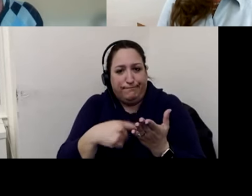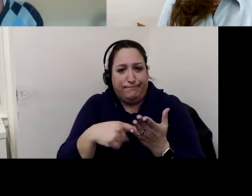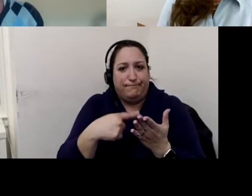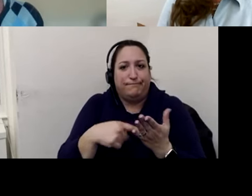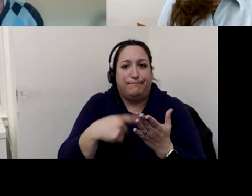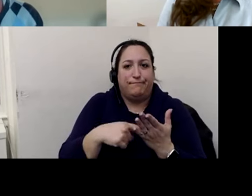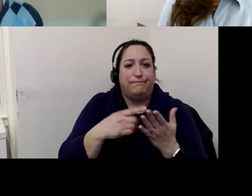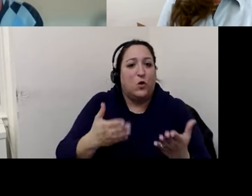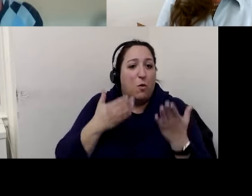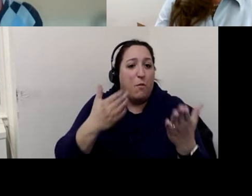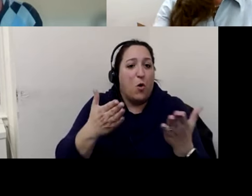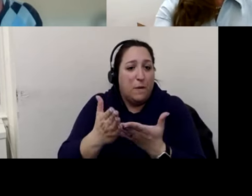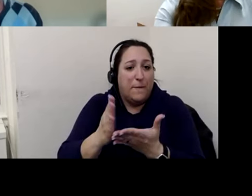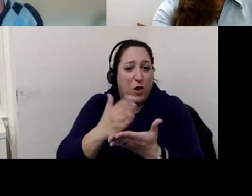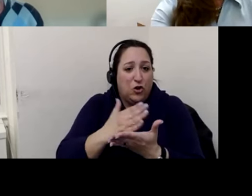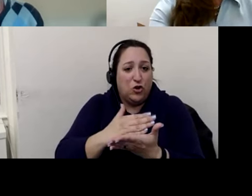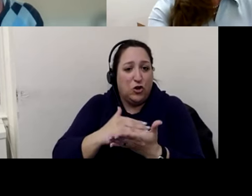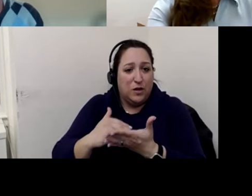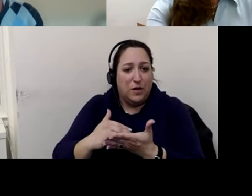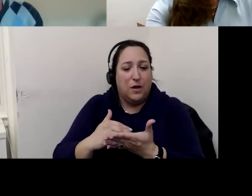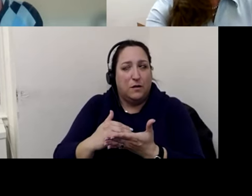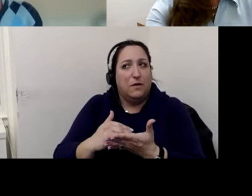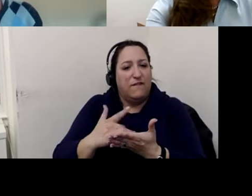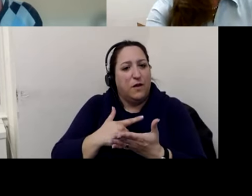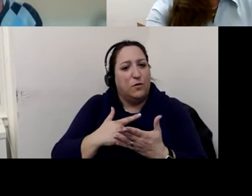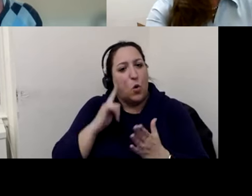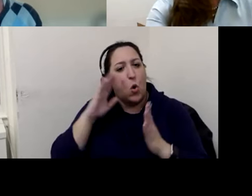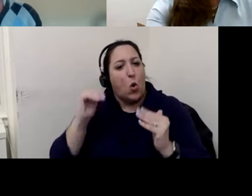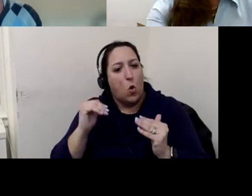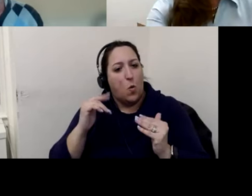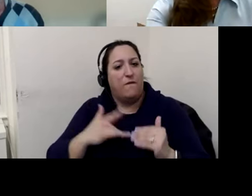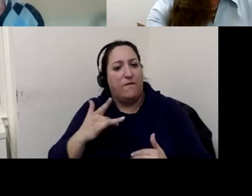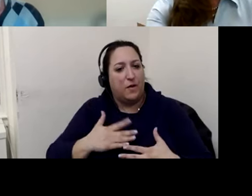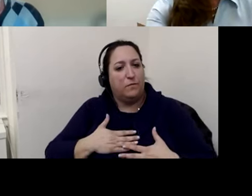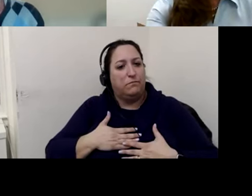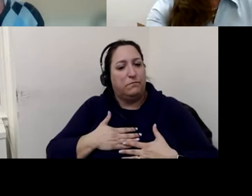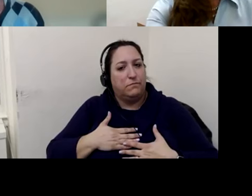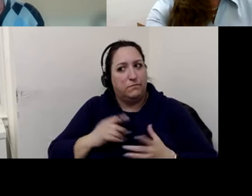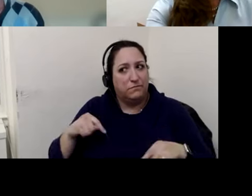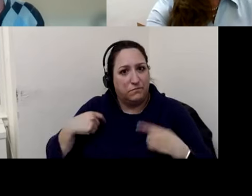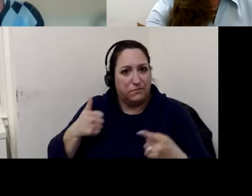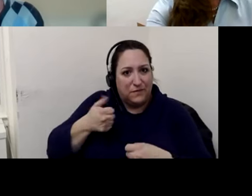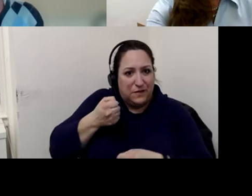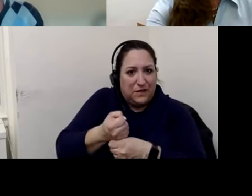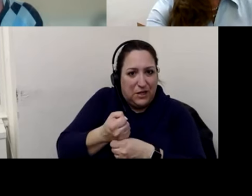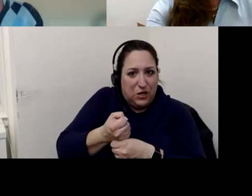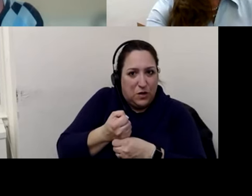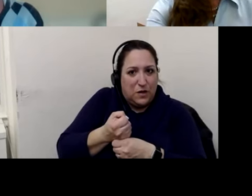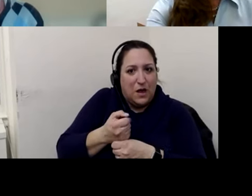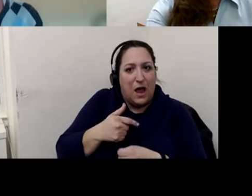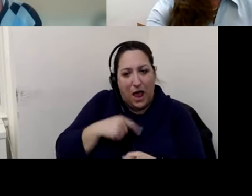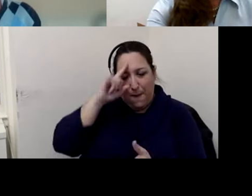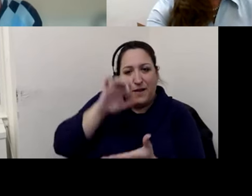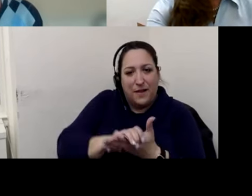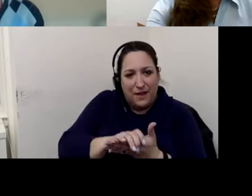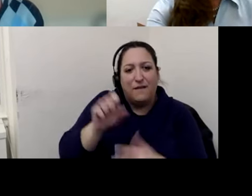the proposed budget. That gives me hope, because for the last decade, I do believe